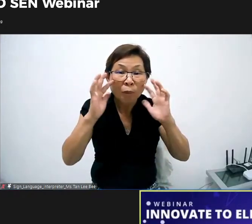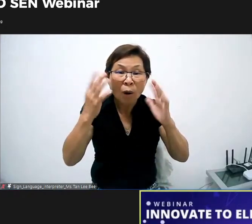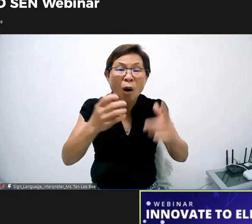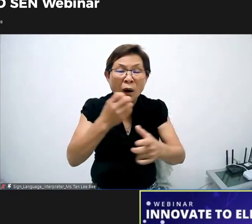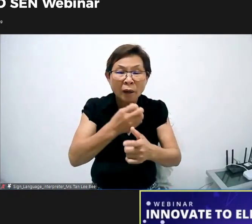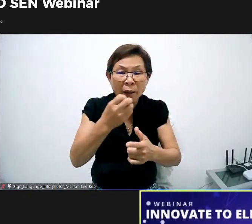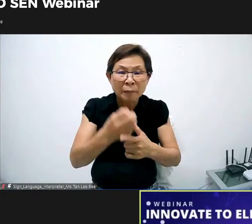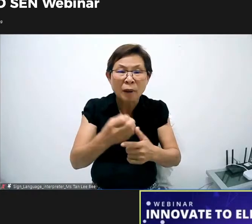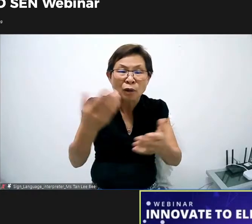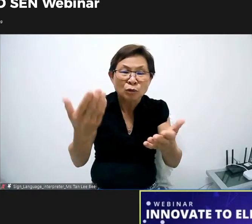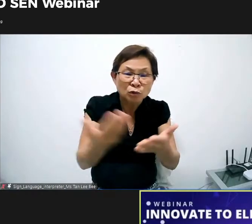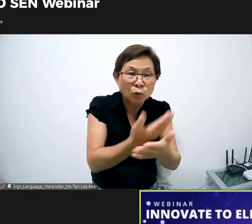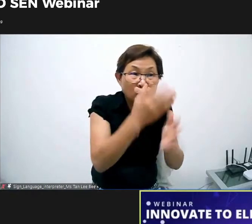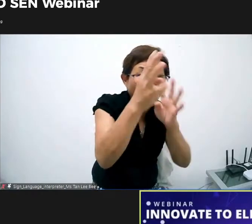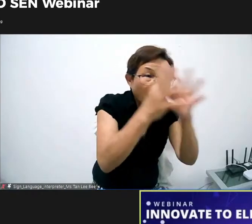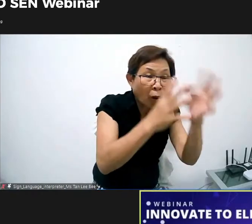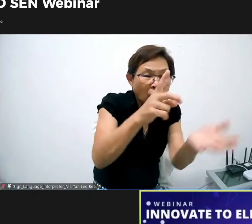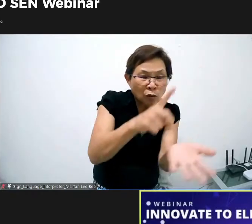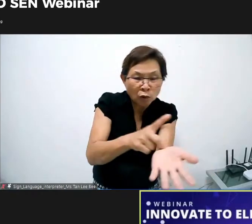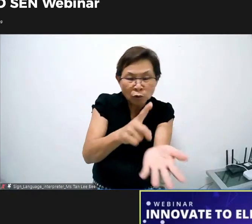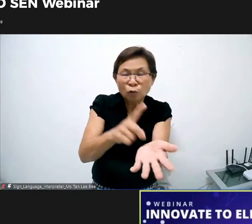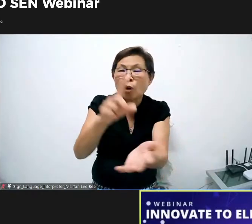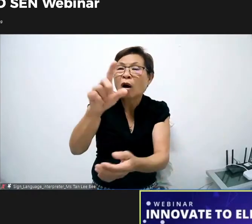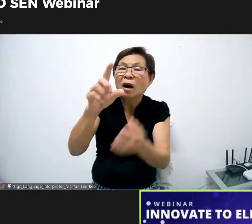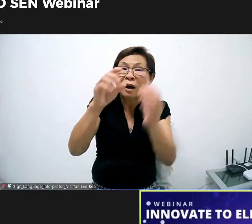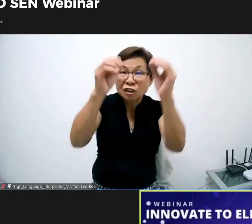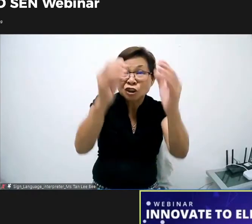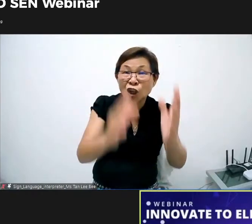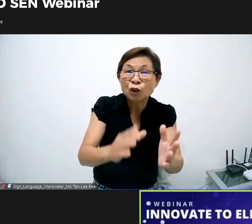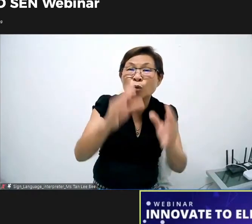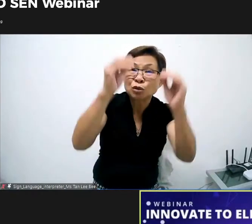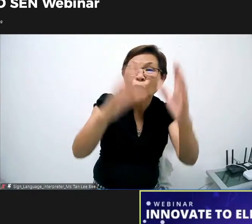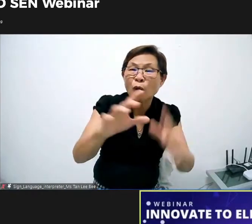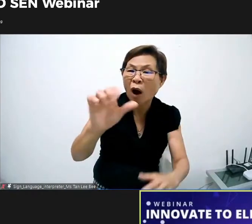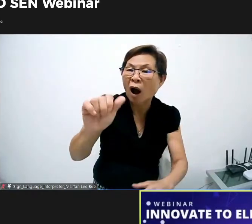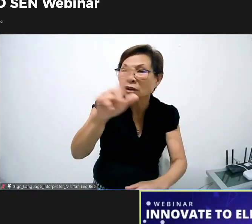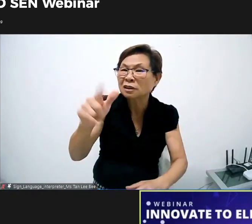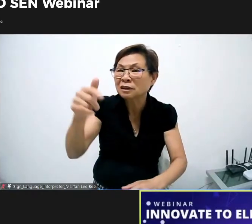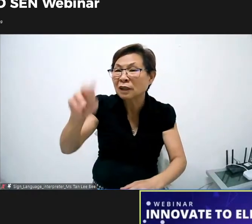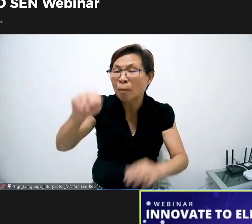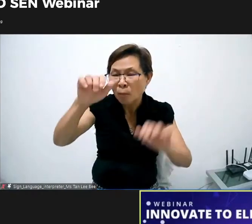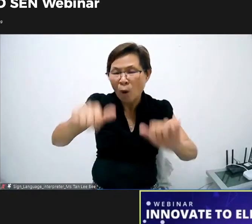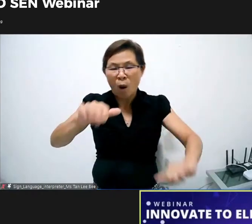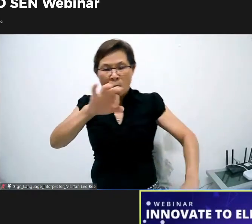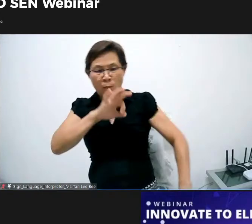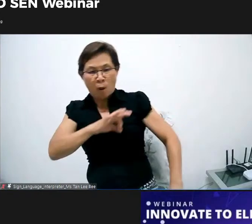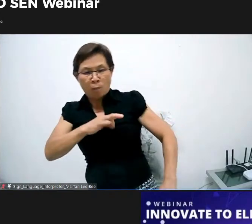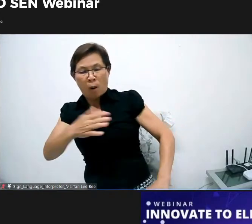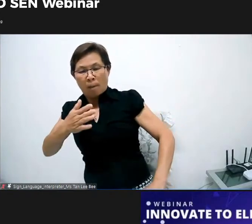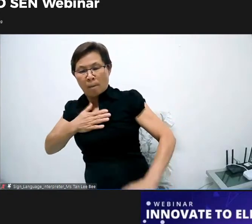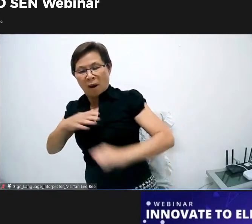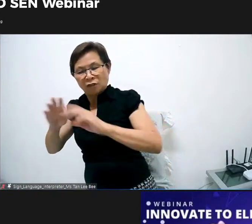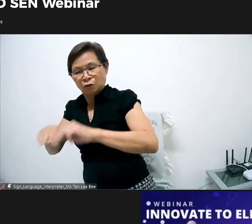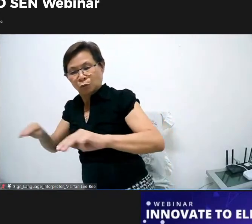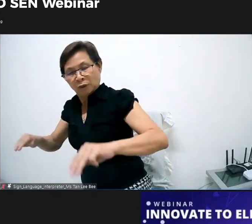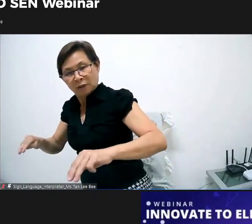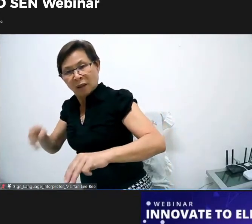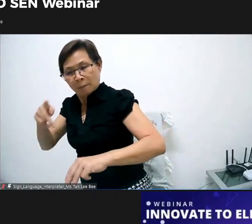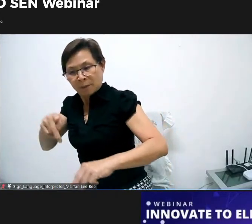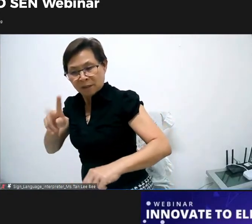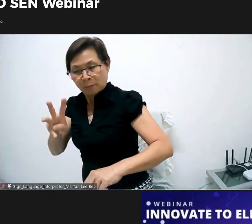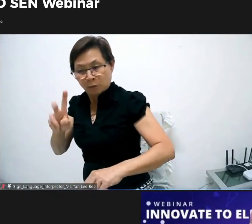that the innovation that been done by Cikgu Azam also can benefit their own students. So we still don't have that